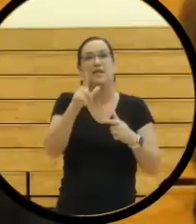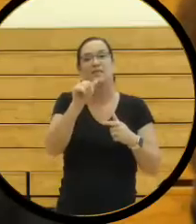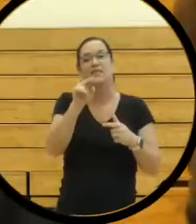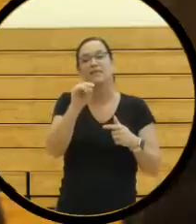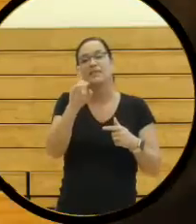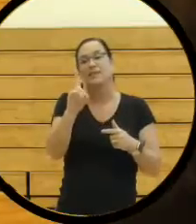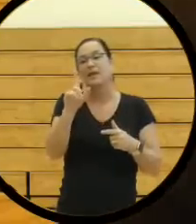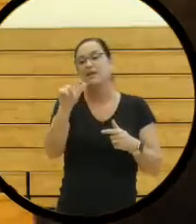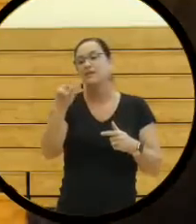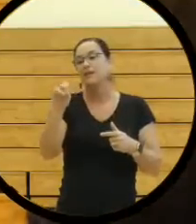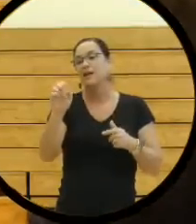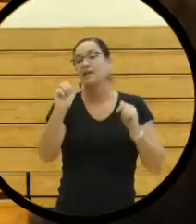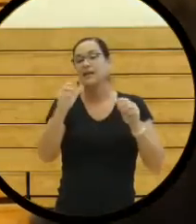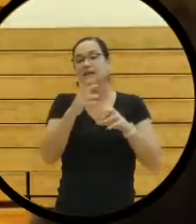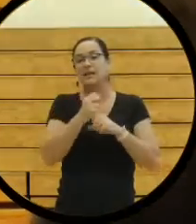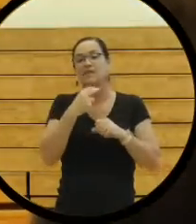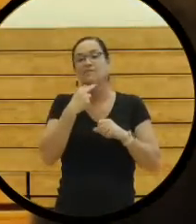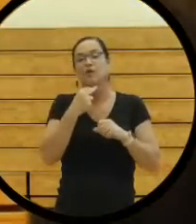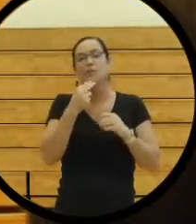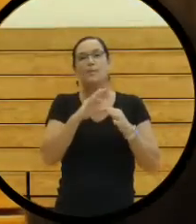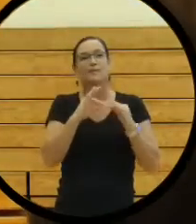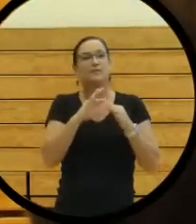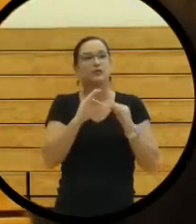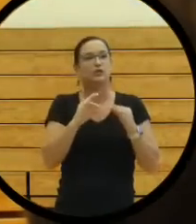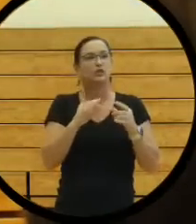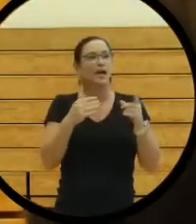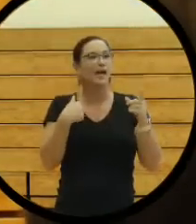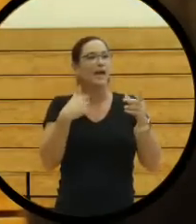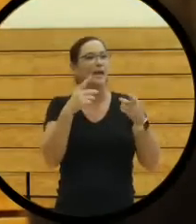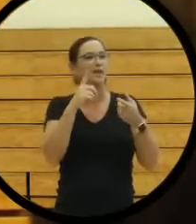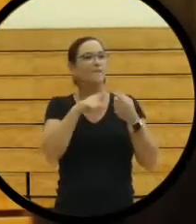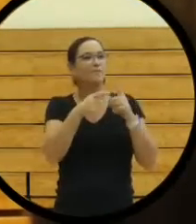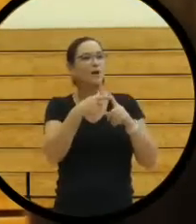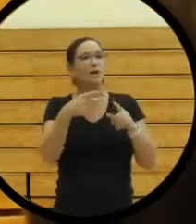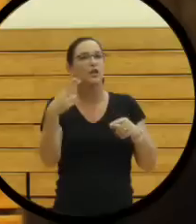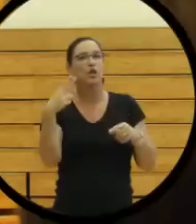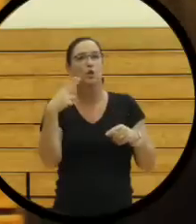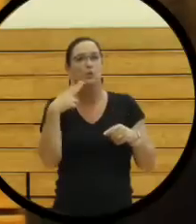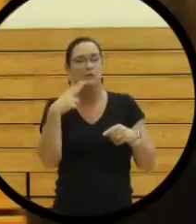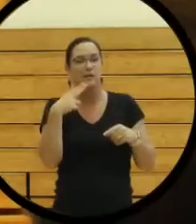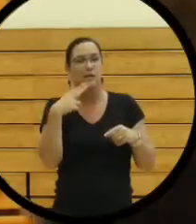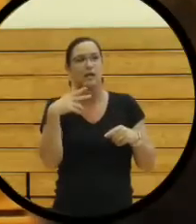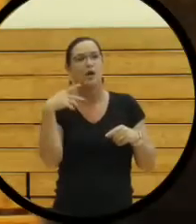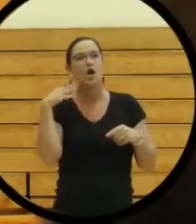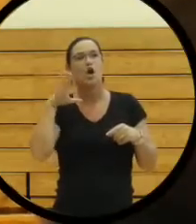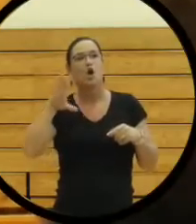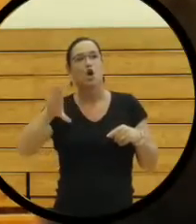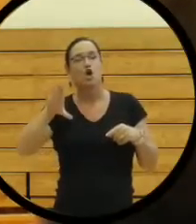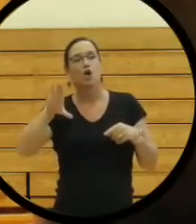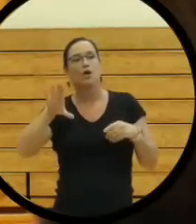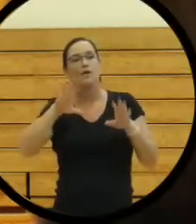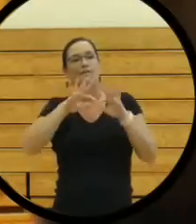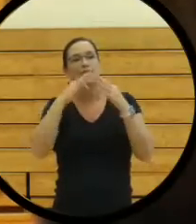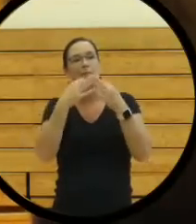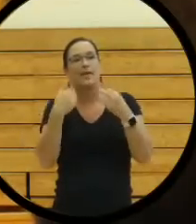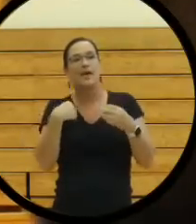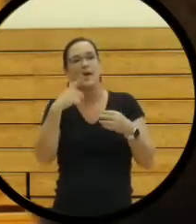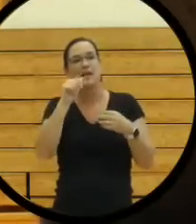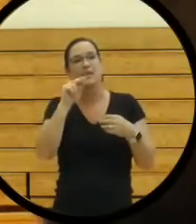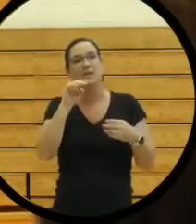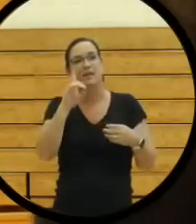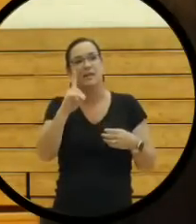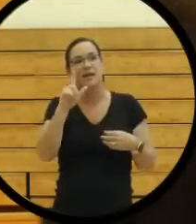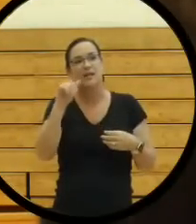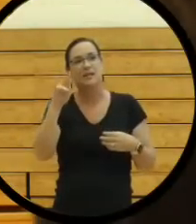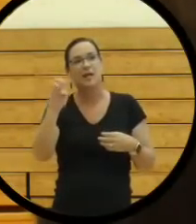receive verbal messages. I had a friend in Houston whose family had a landline and everybody